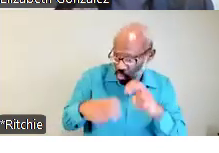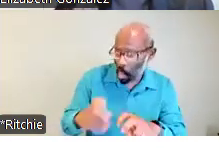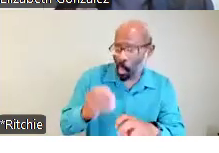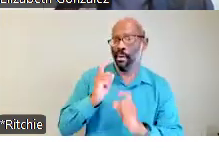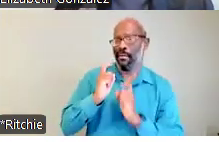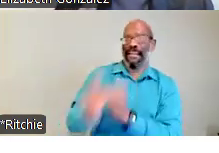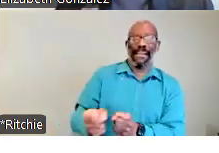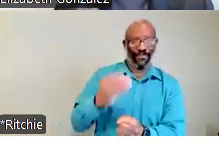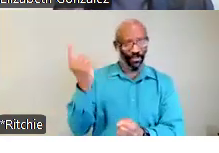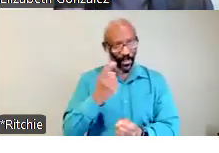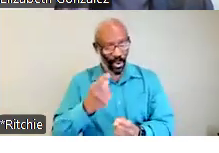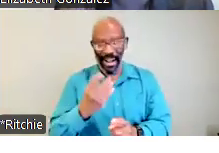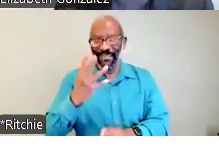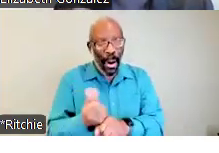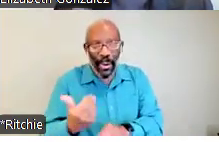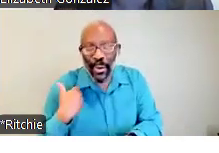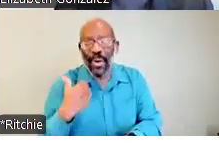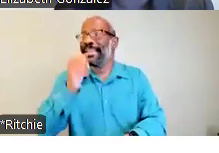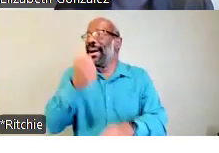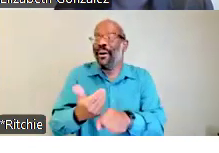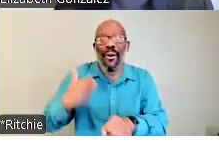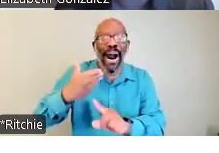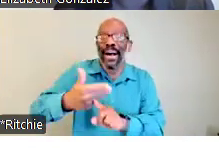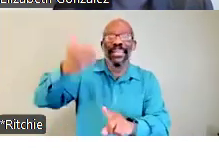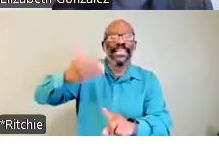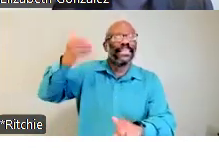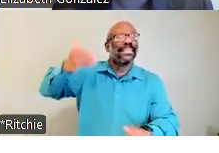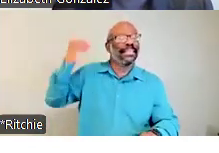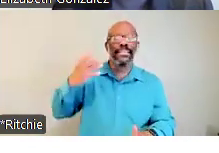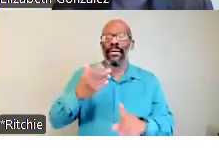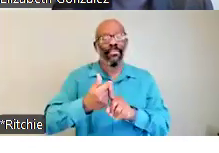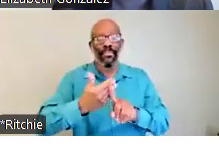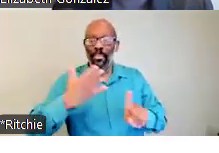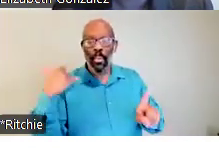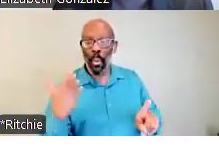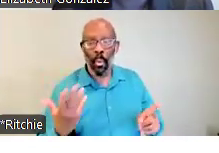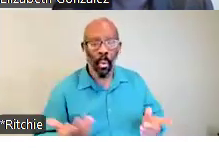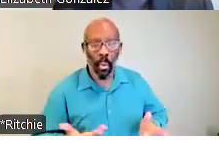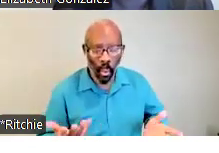years, 10 years prior, before you file a bankruptcy.